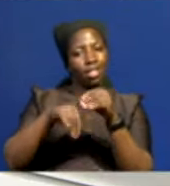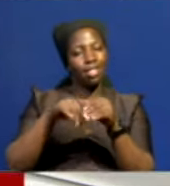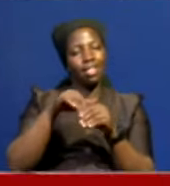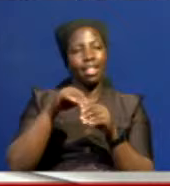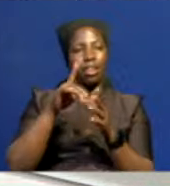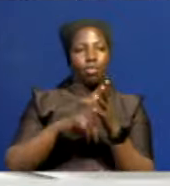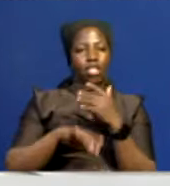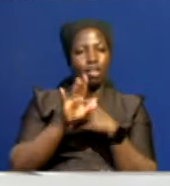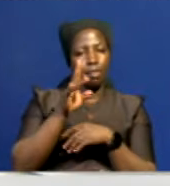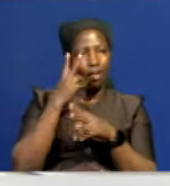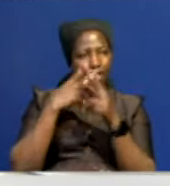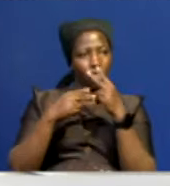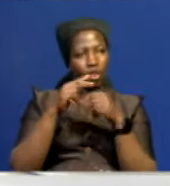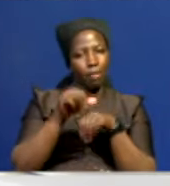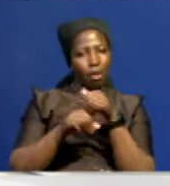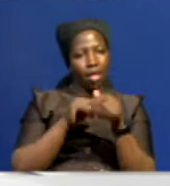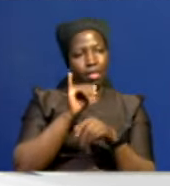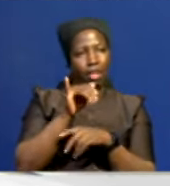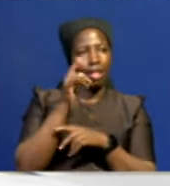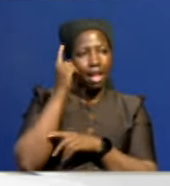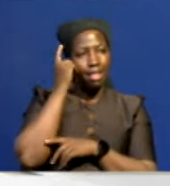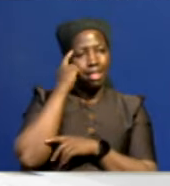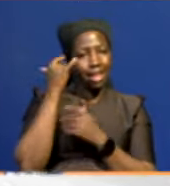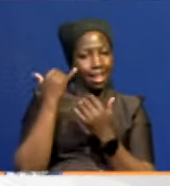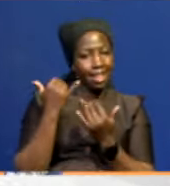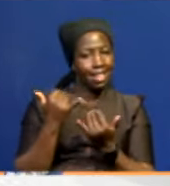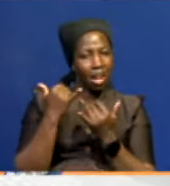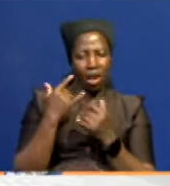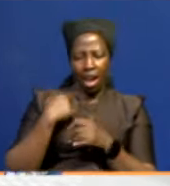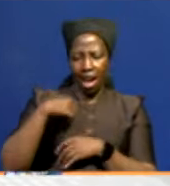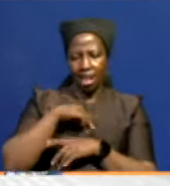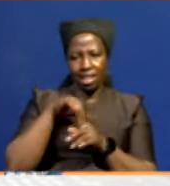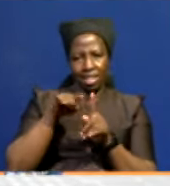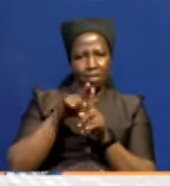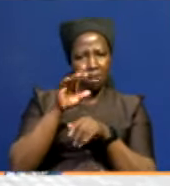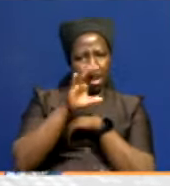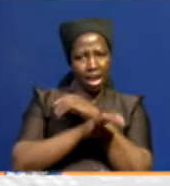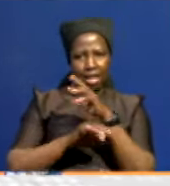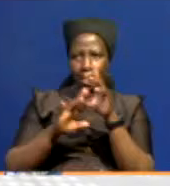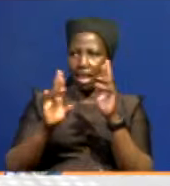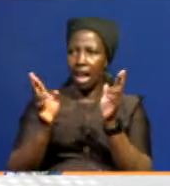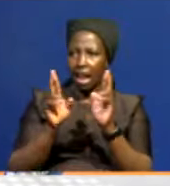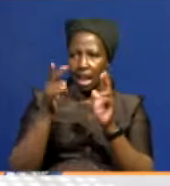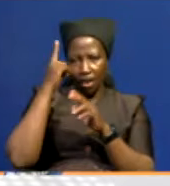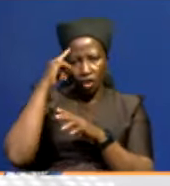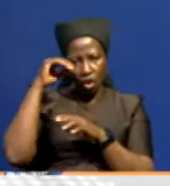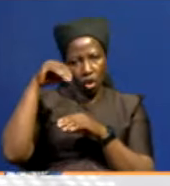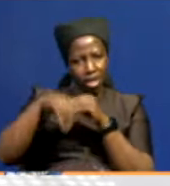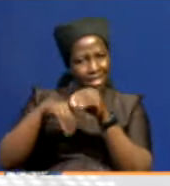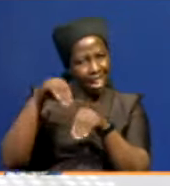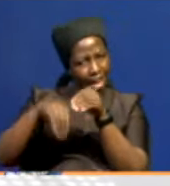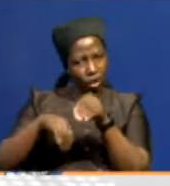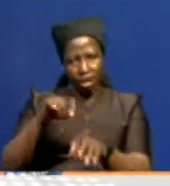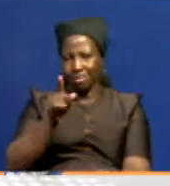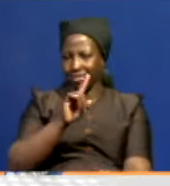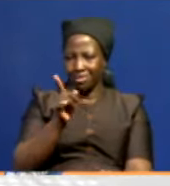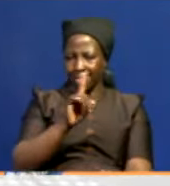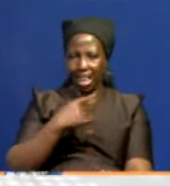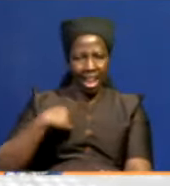view on that? I do not think that at the moment we as a country are ready for a referendum. Mm-hmm. We are not ready for